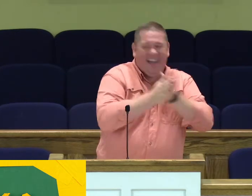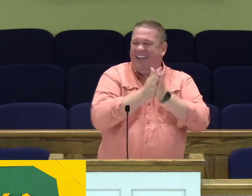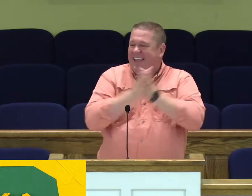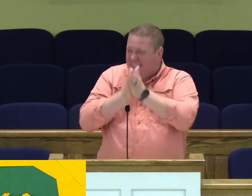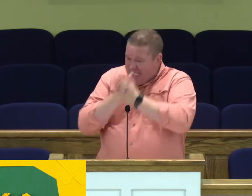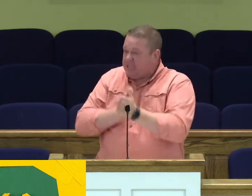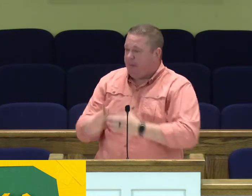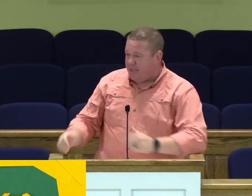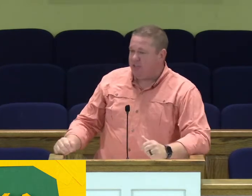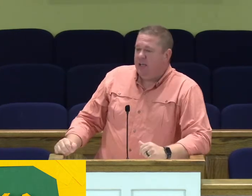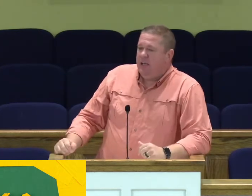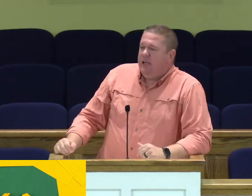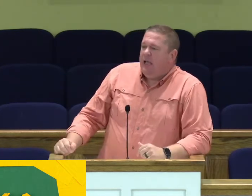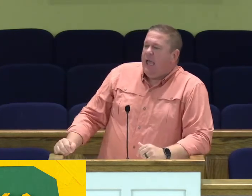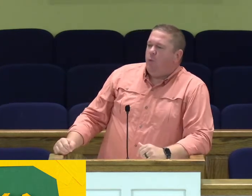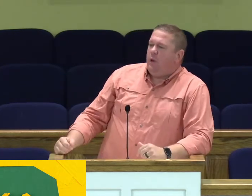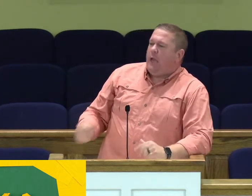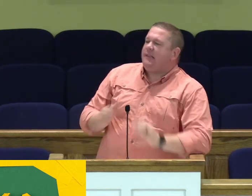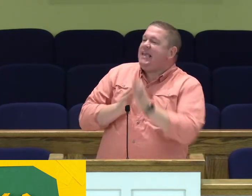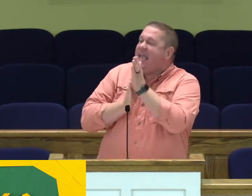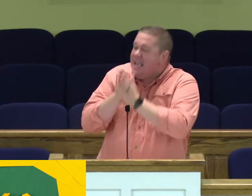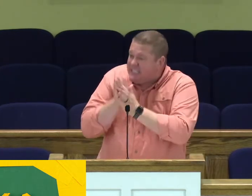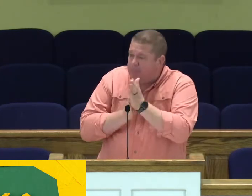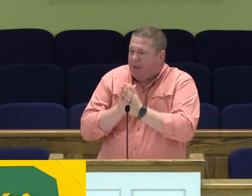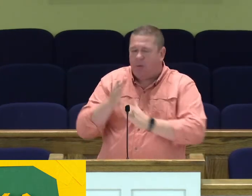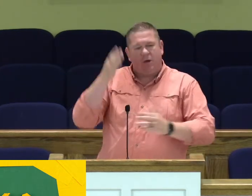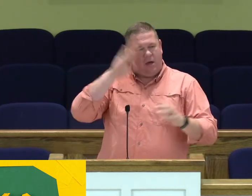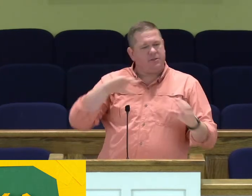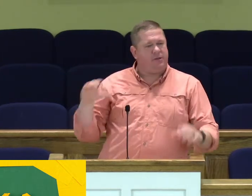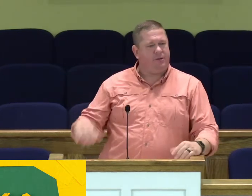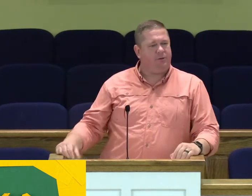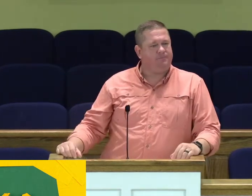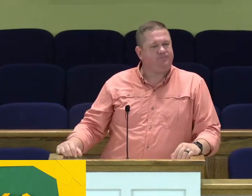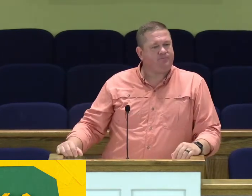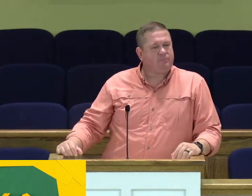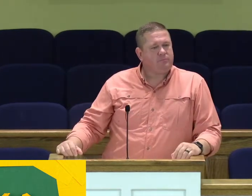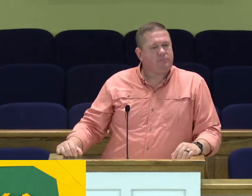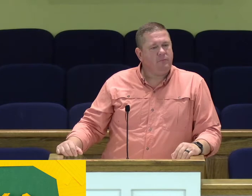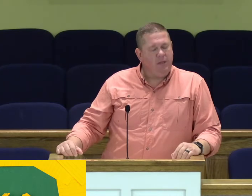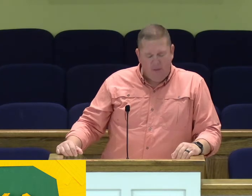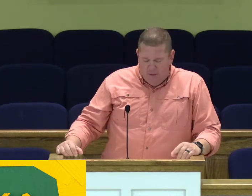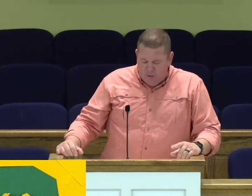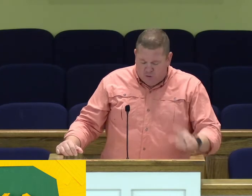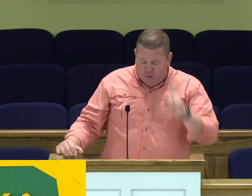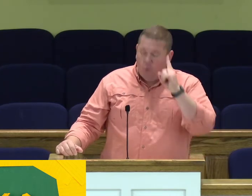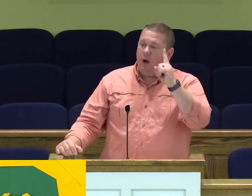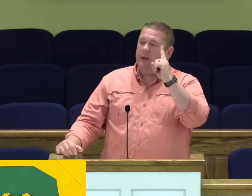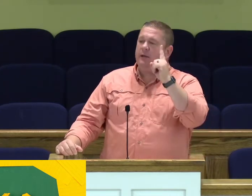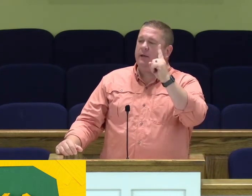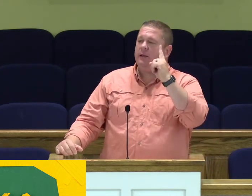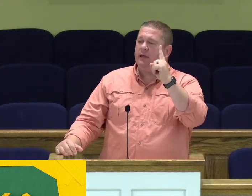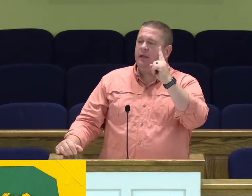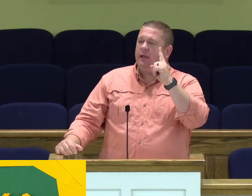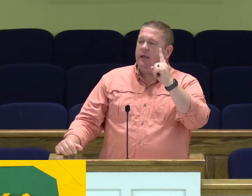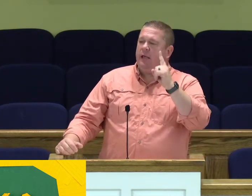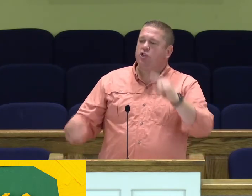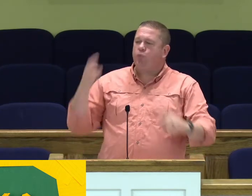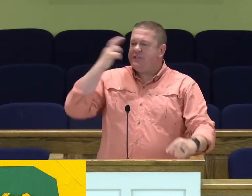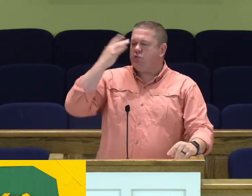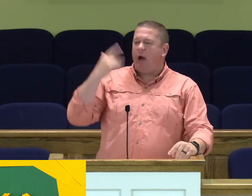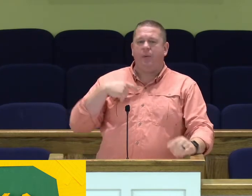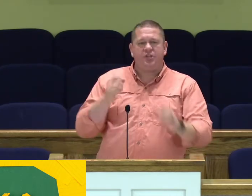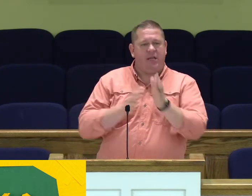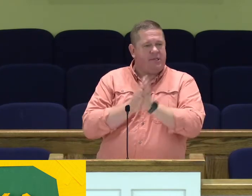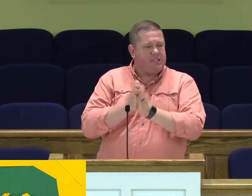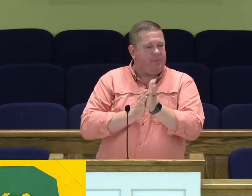yeah, anticipation. And we anticipate what God is going to do. So number one, here's